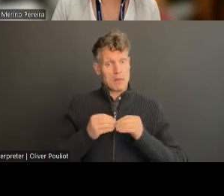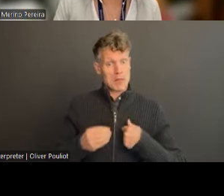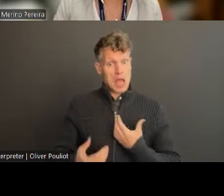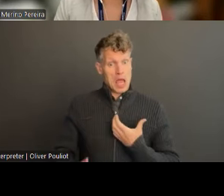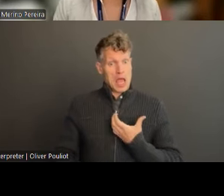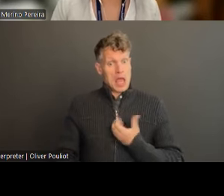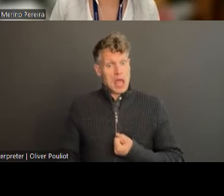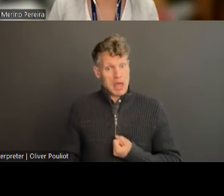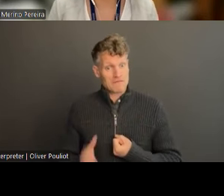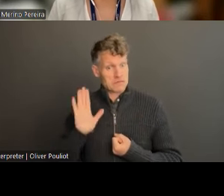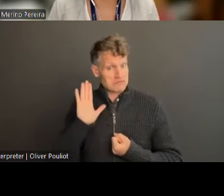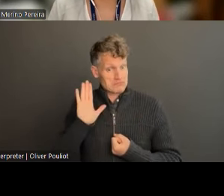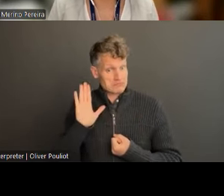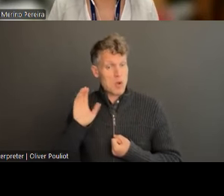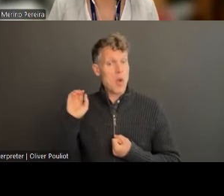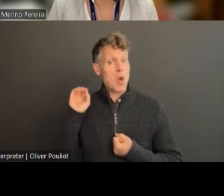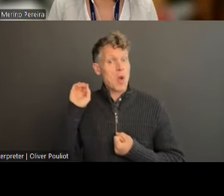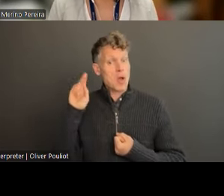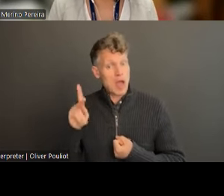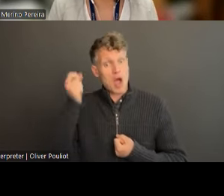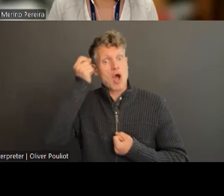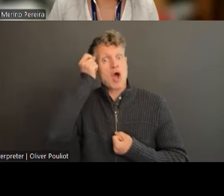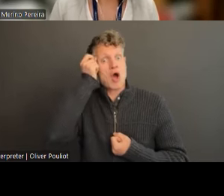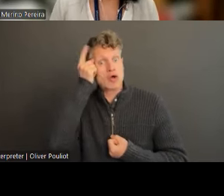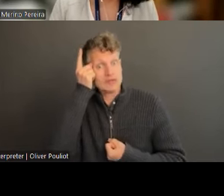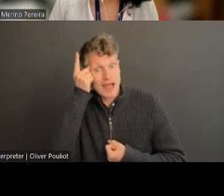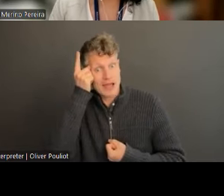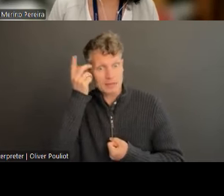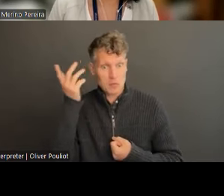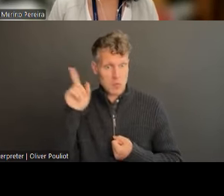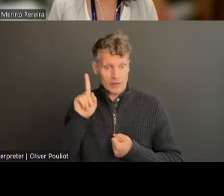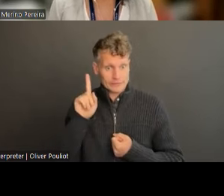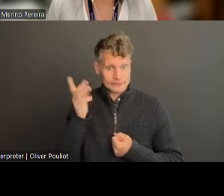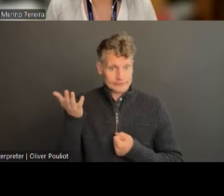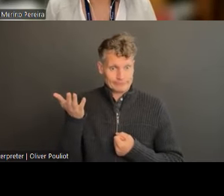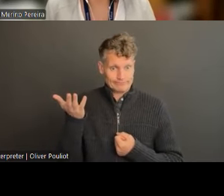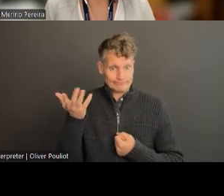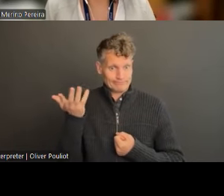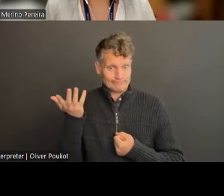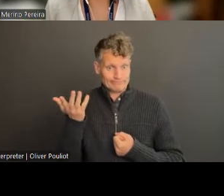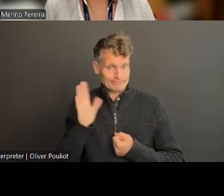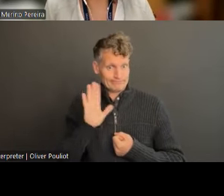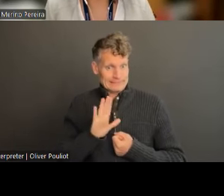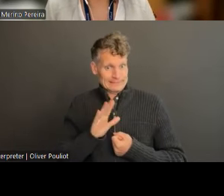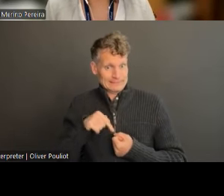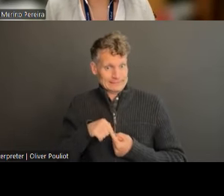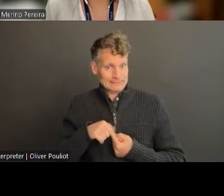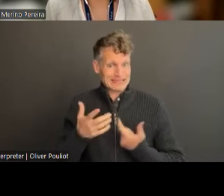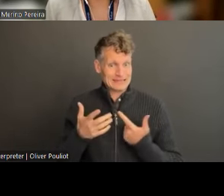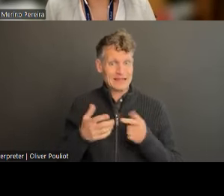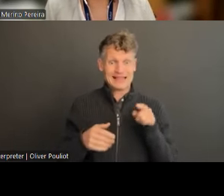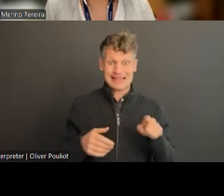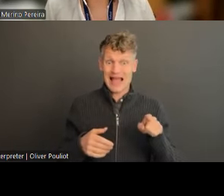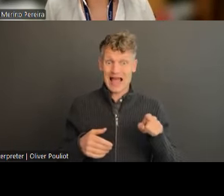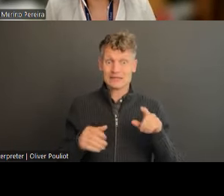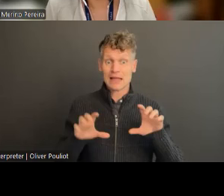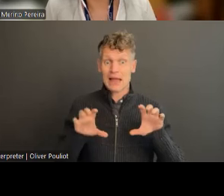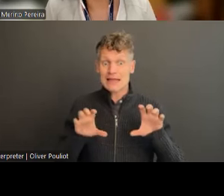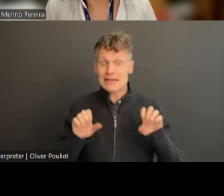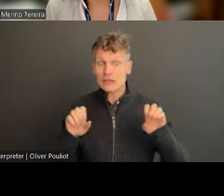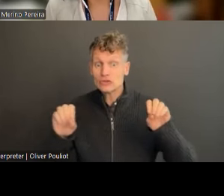its pertinence, and we understand that this type of cancer is the fourth most prevalent